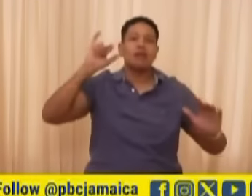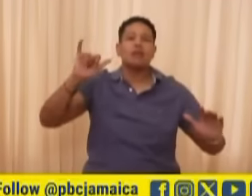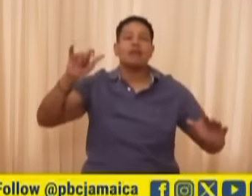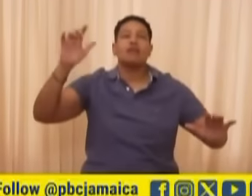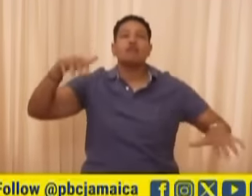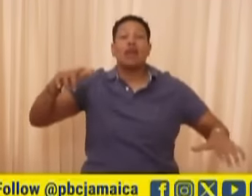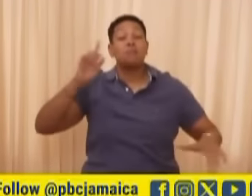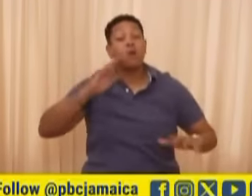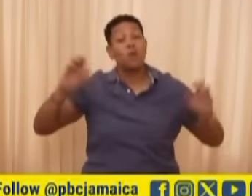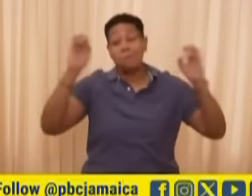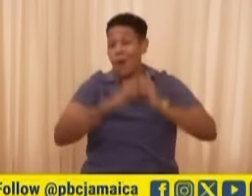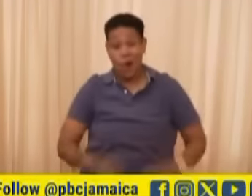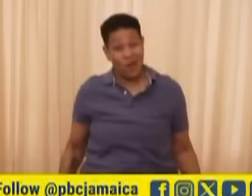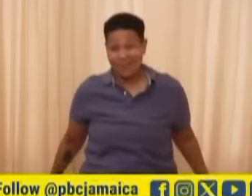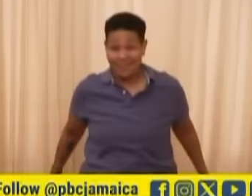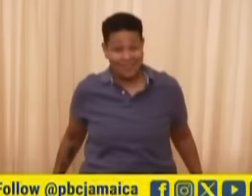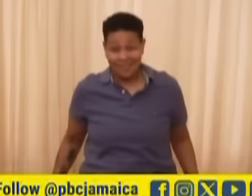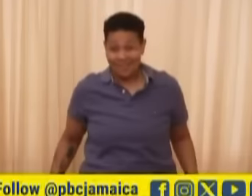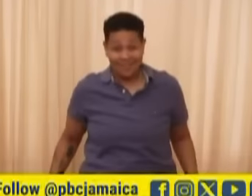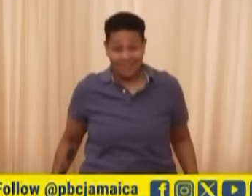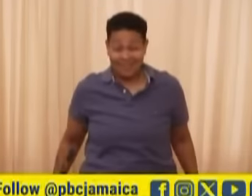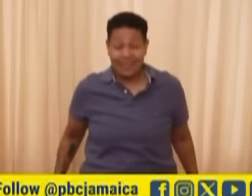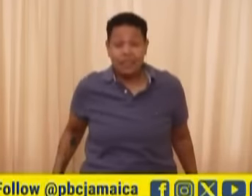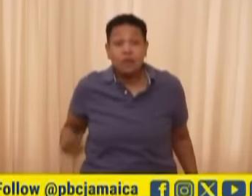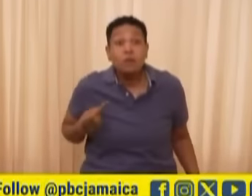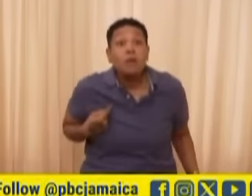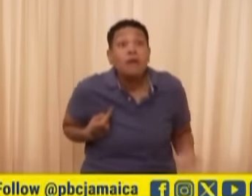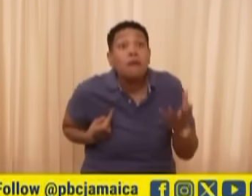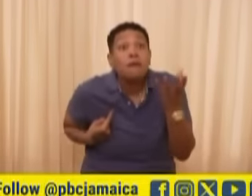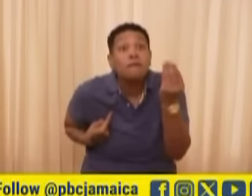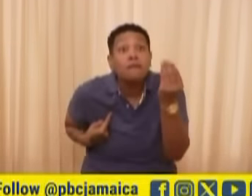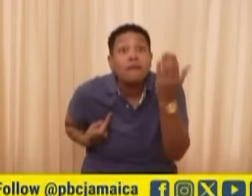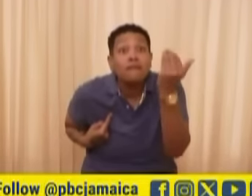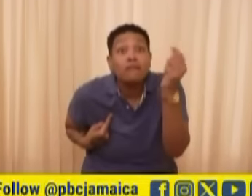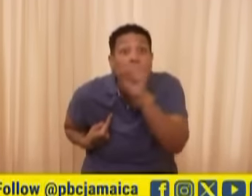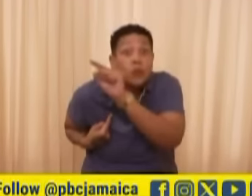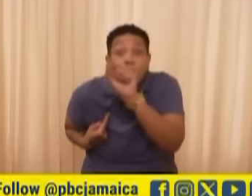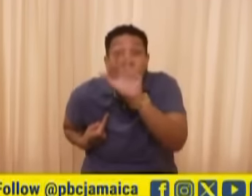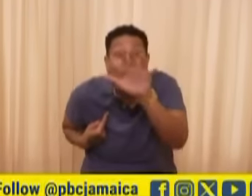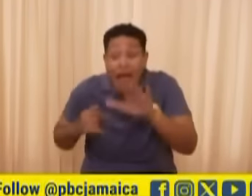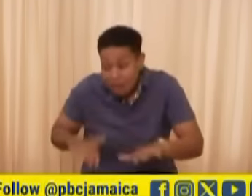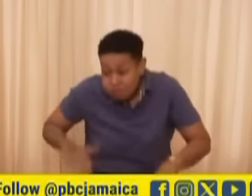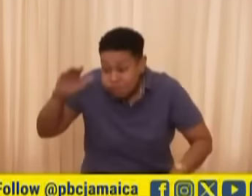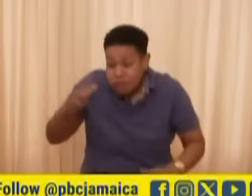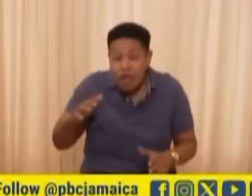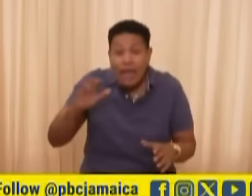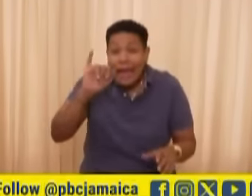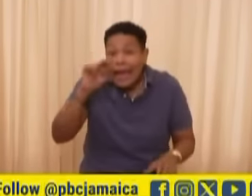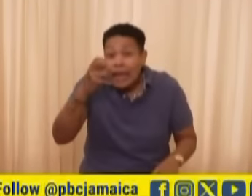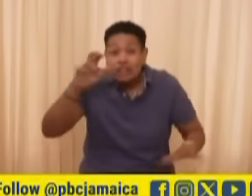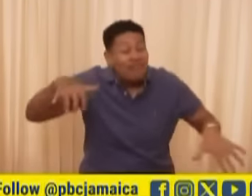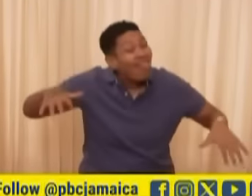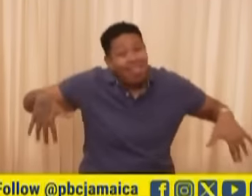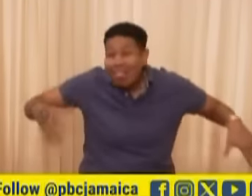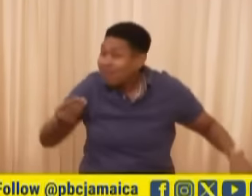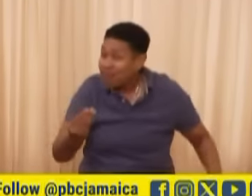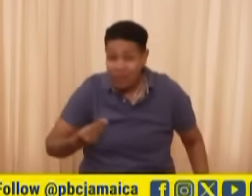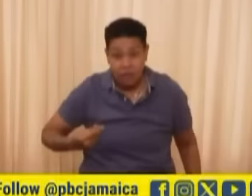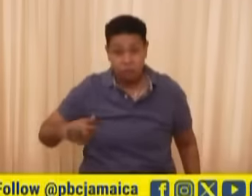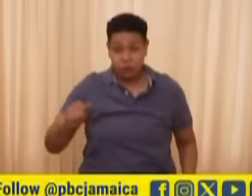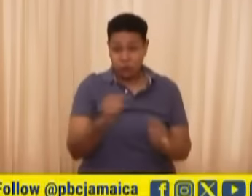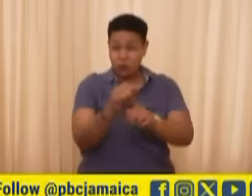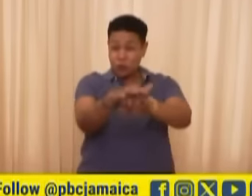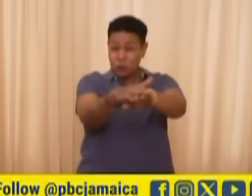going to be more. We haven't seen this kind of... We have to bear in mind also, I should point out that with the slow movement